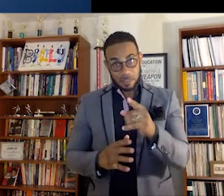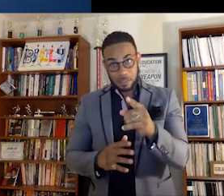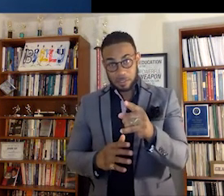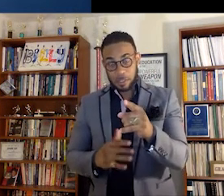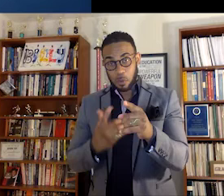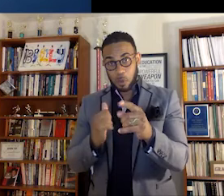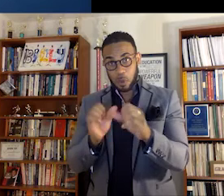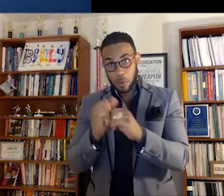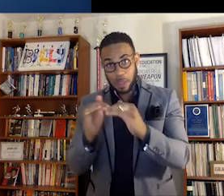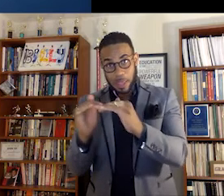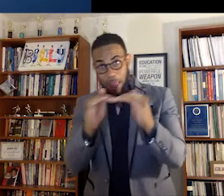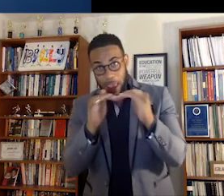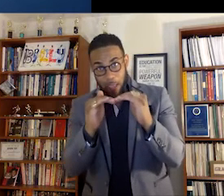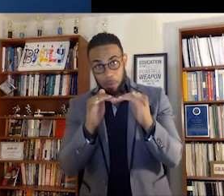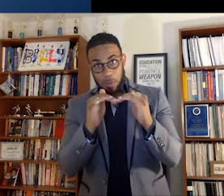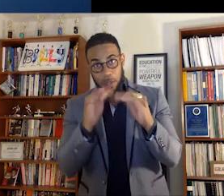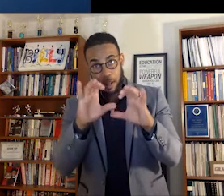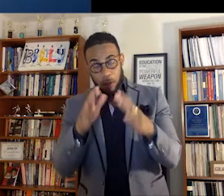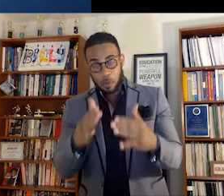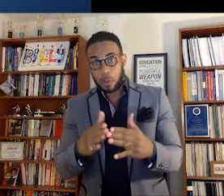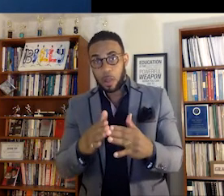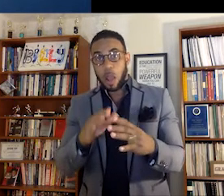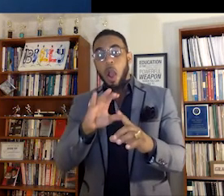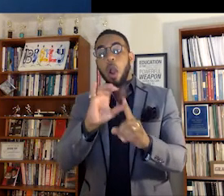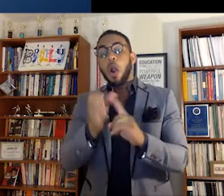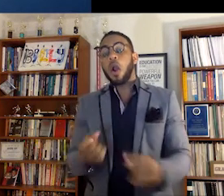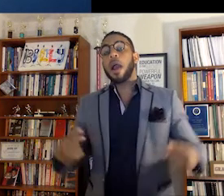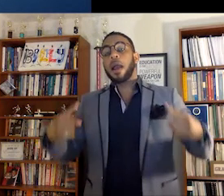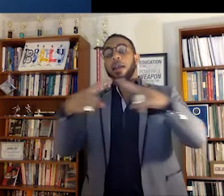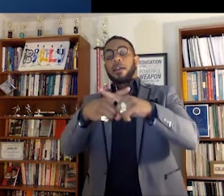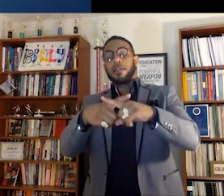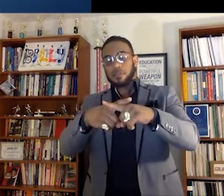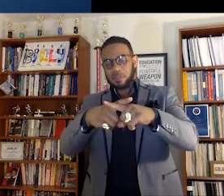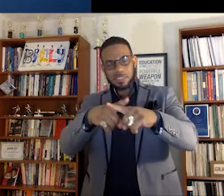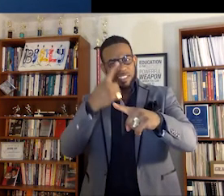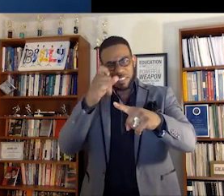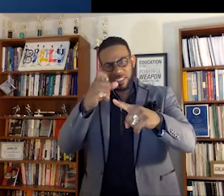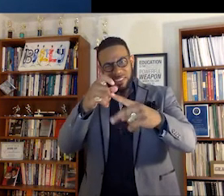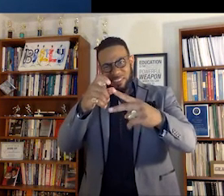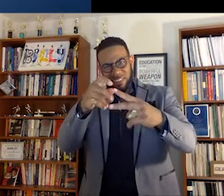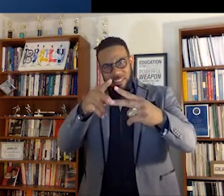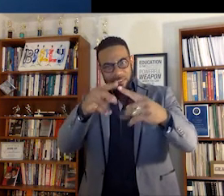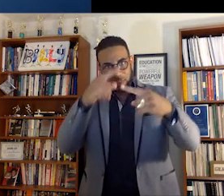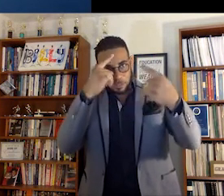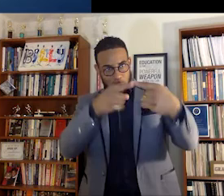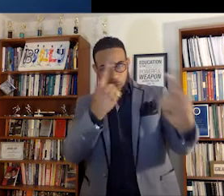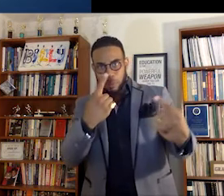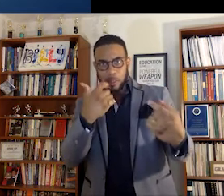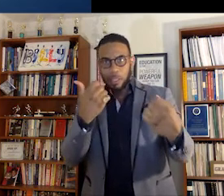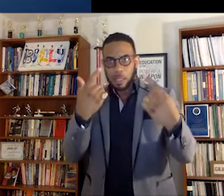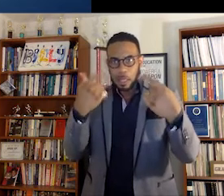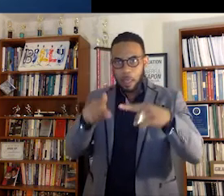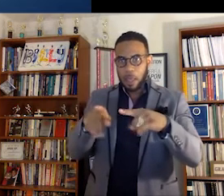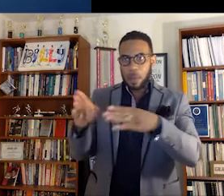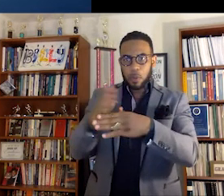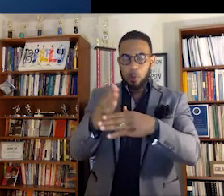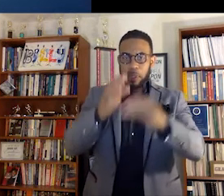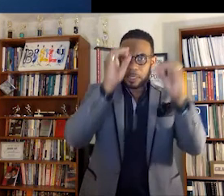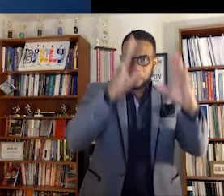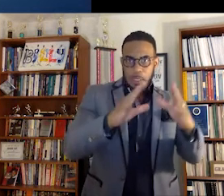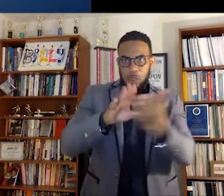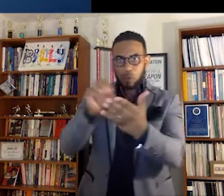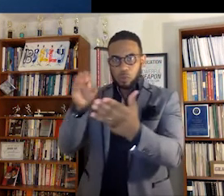to create equitable classrooms. Cultural conflicts, just those disagreements that occur between teachers